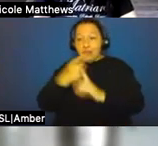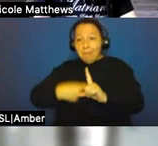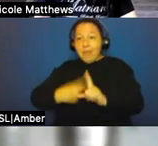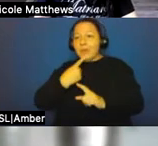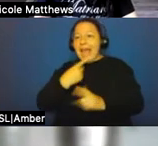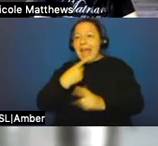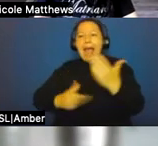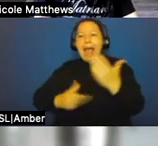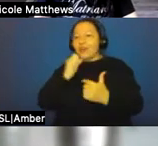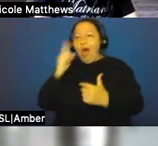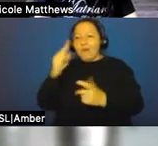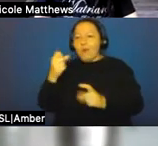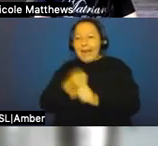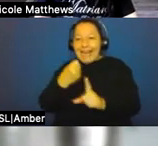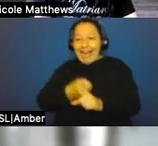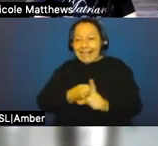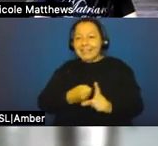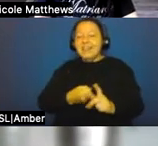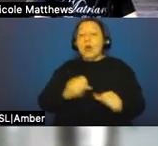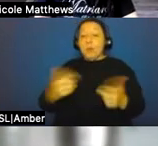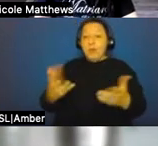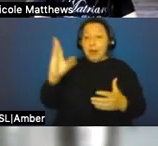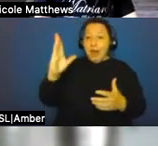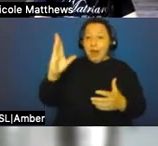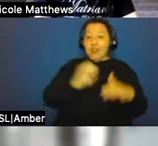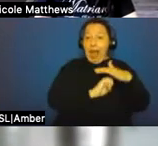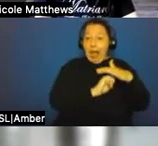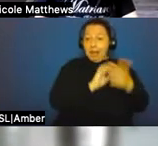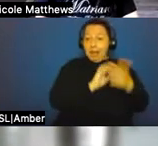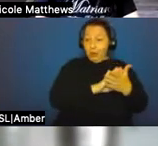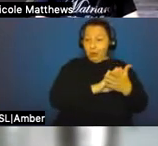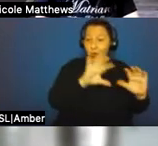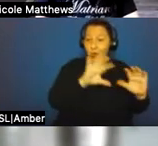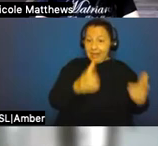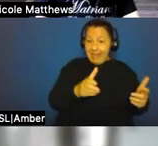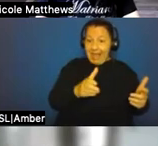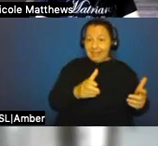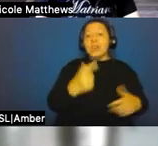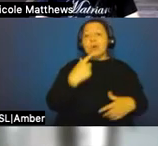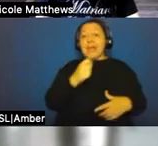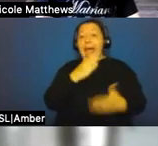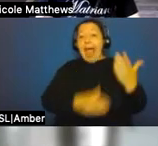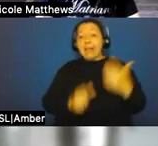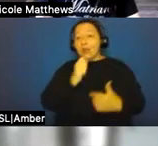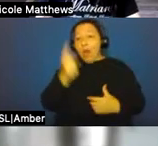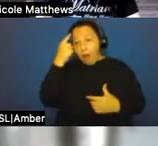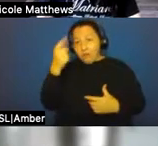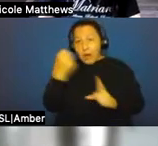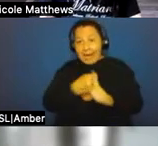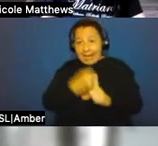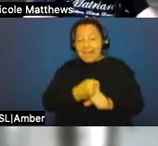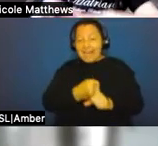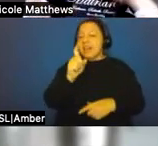a presentation in an elementary school class for hands are not for hitting. They just had to draw like a poster